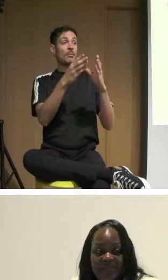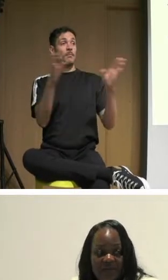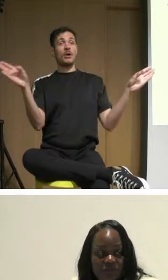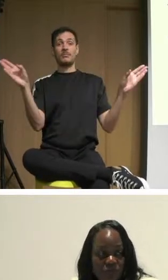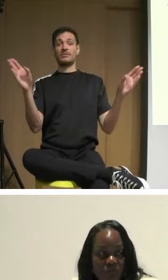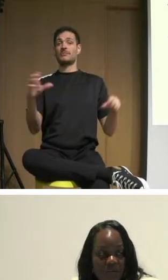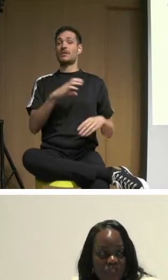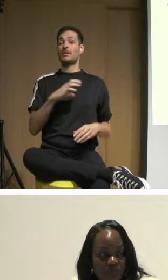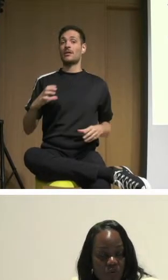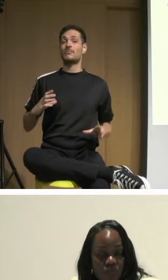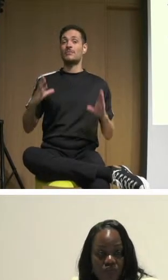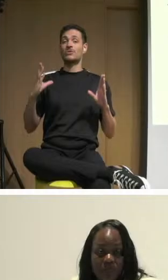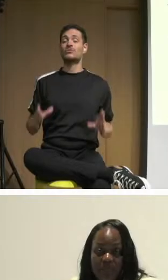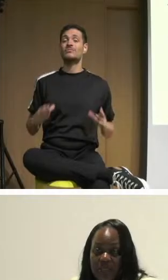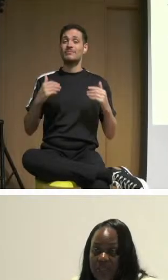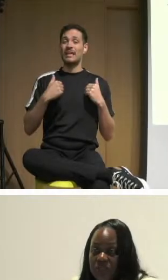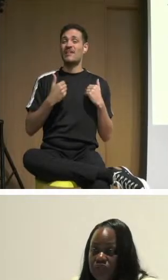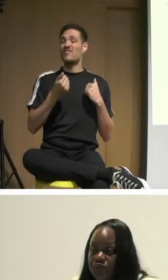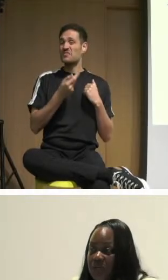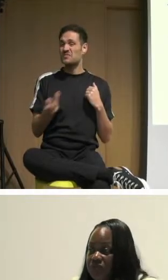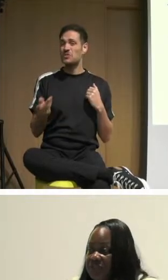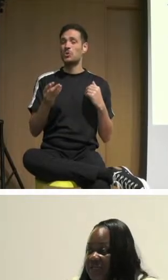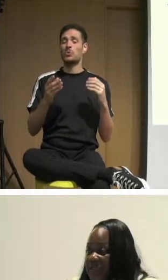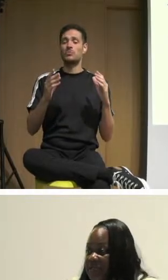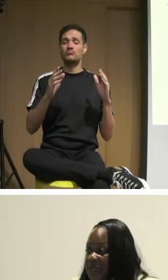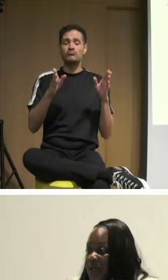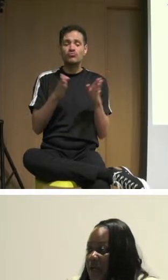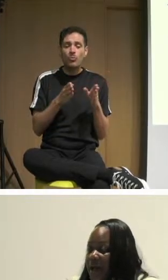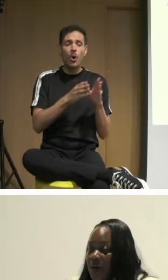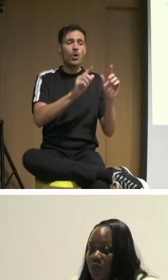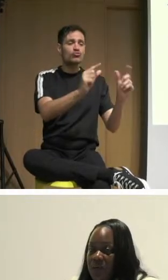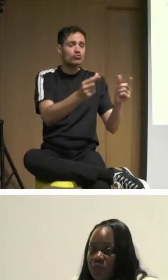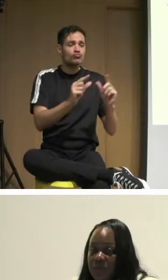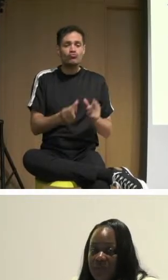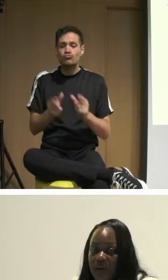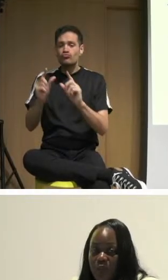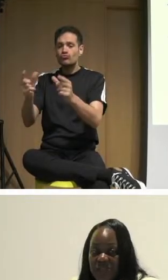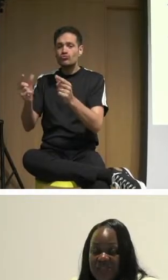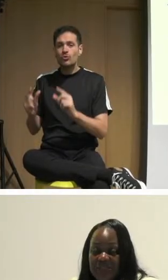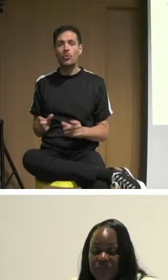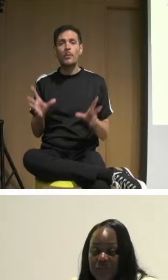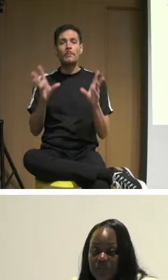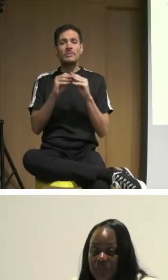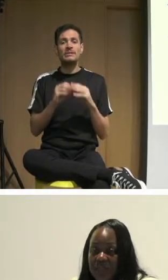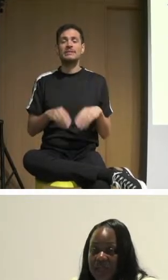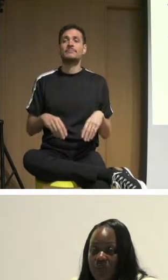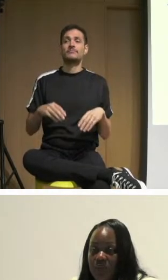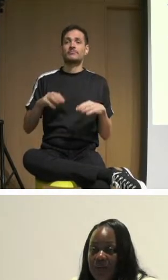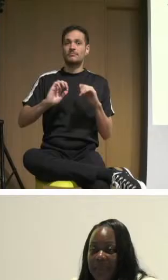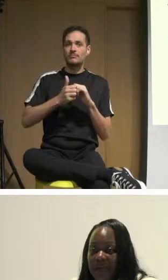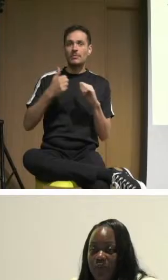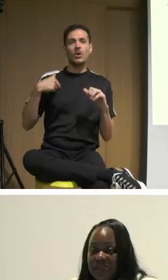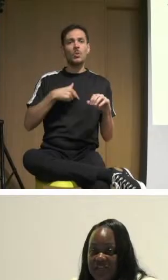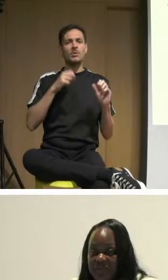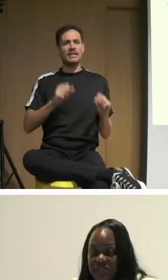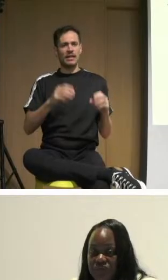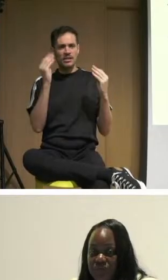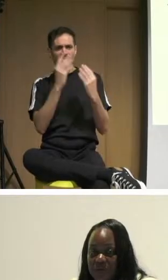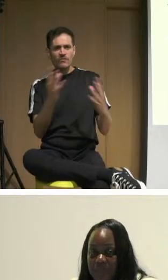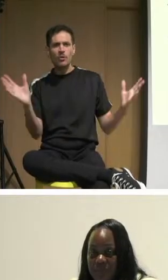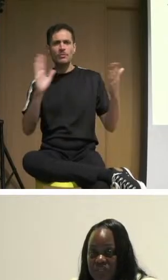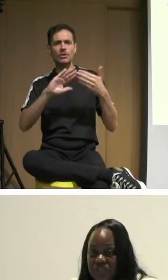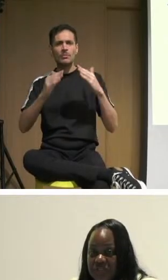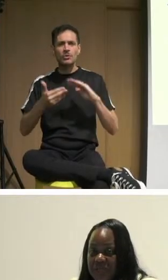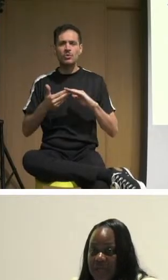had several small group meetings to understand how we would, we said to the community that we would come back with a definition